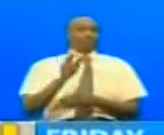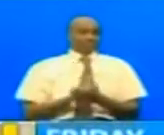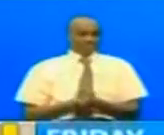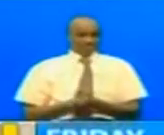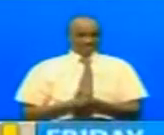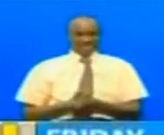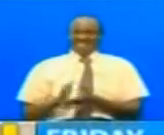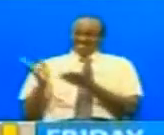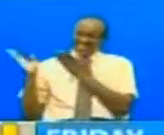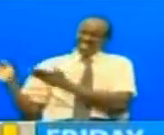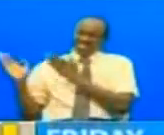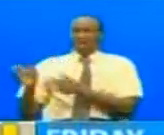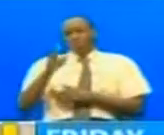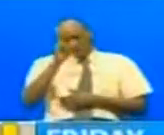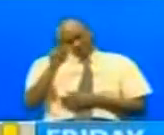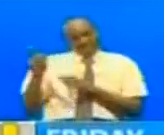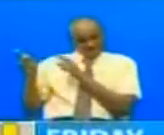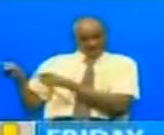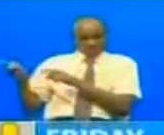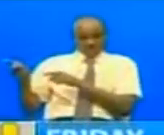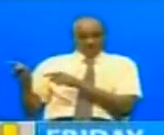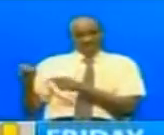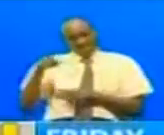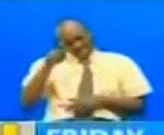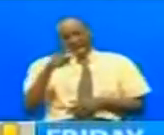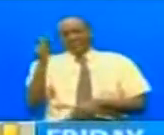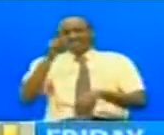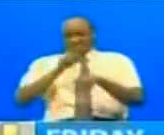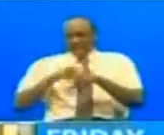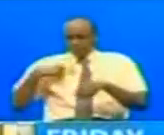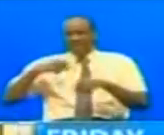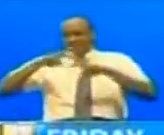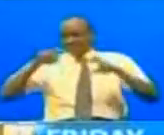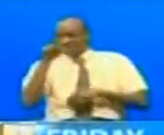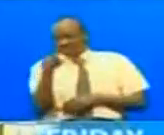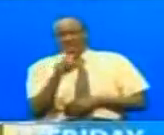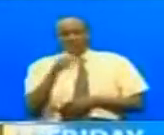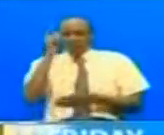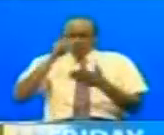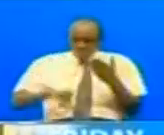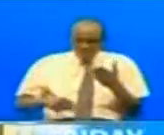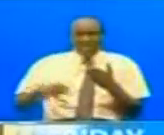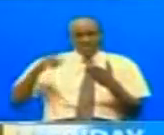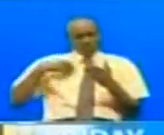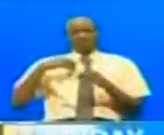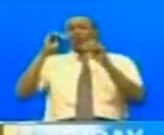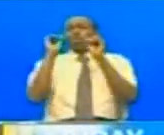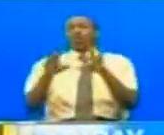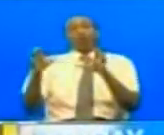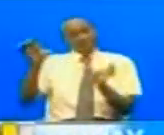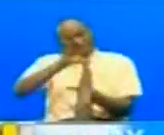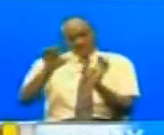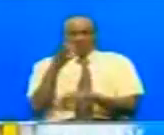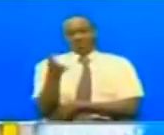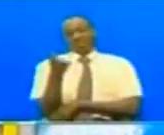This is the water pan in question. One that, at the time of our investigation, was found to have been a dumping site of another